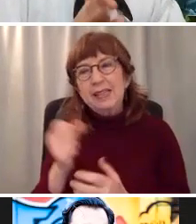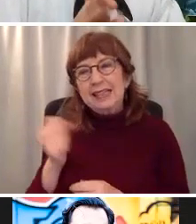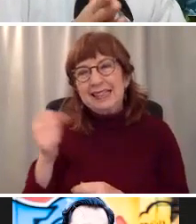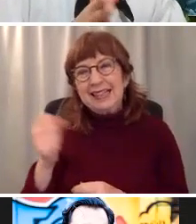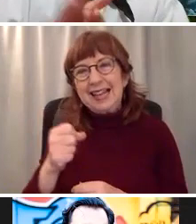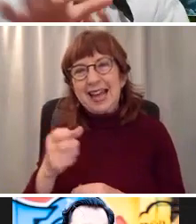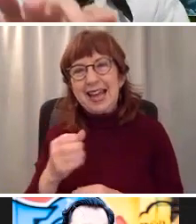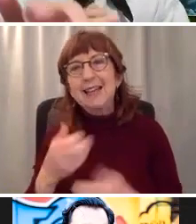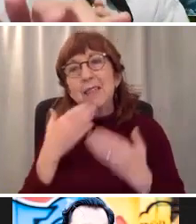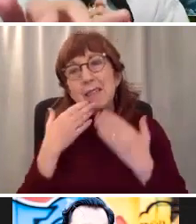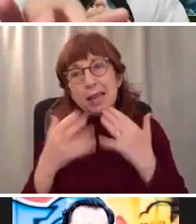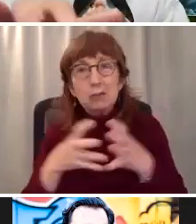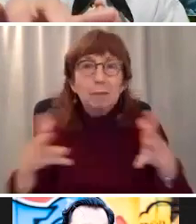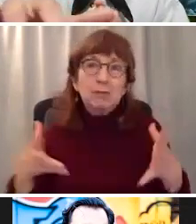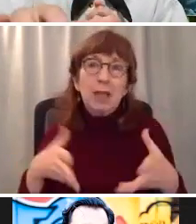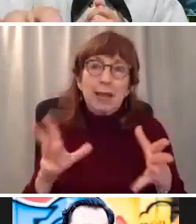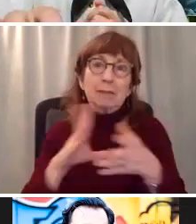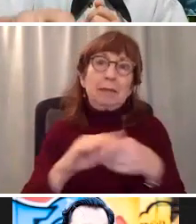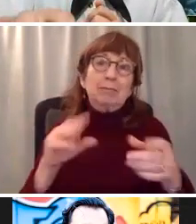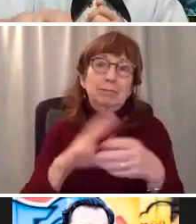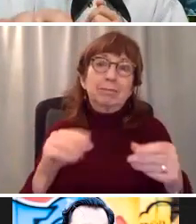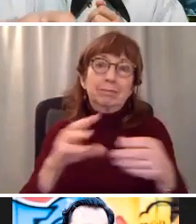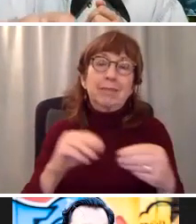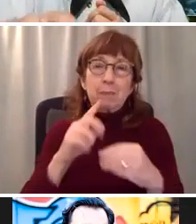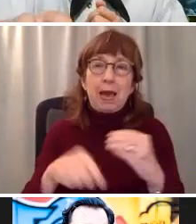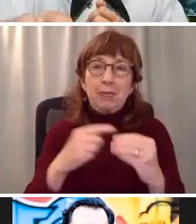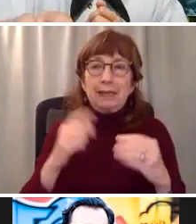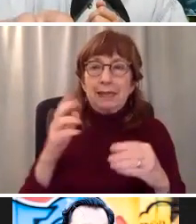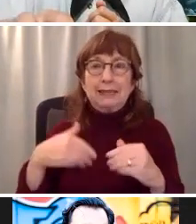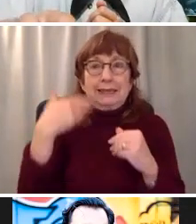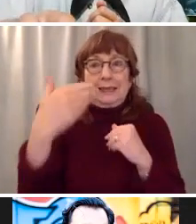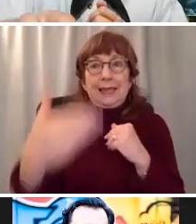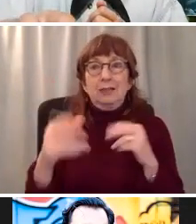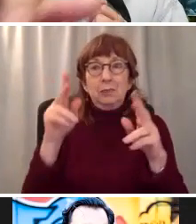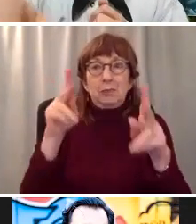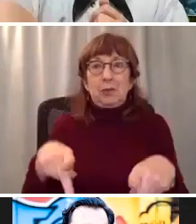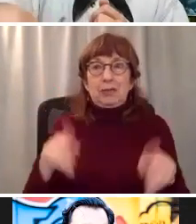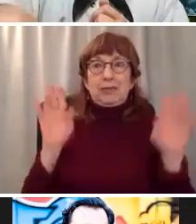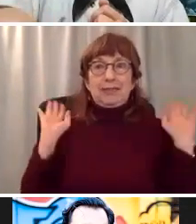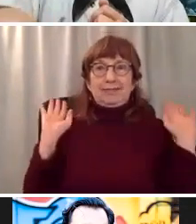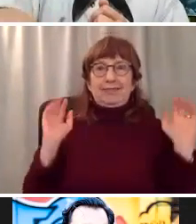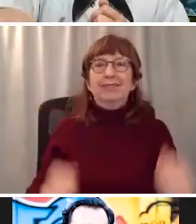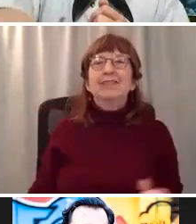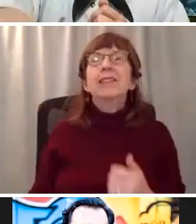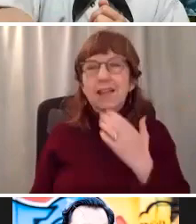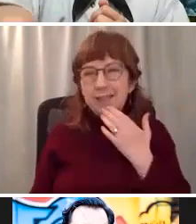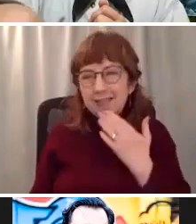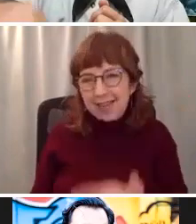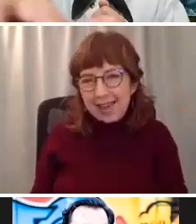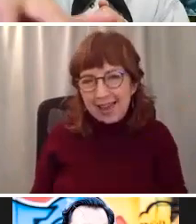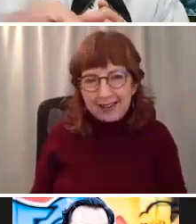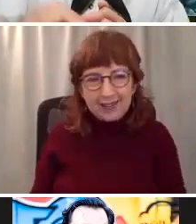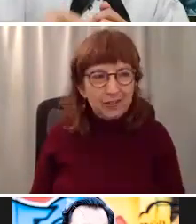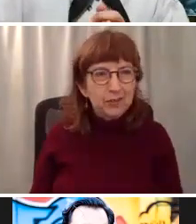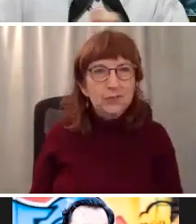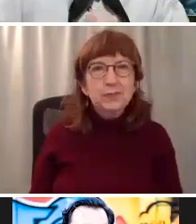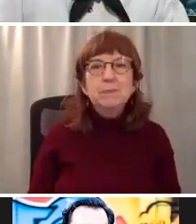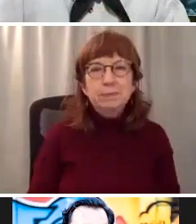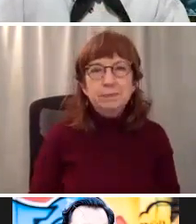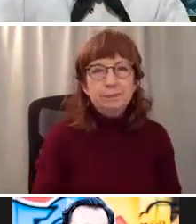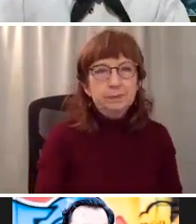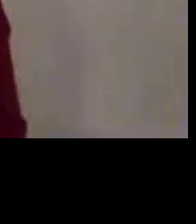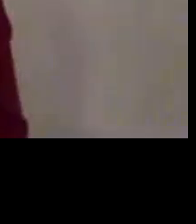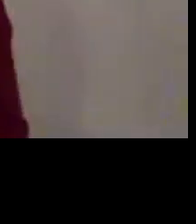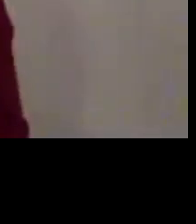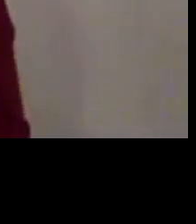And thank you so much for letting me talk about it. Let's go to the next person, Katie. Thank you, Dylan. That was just really an